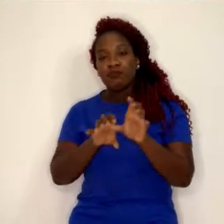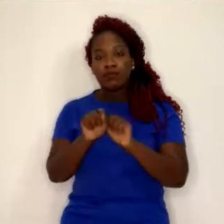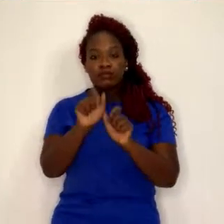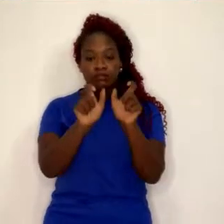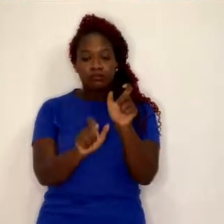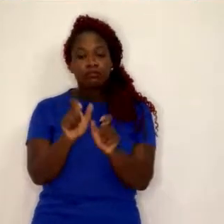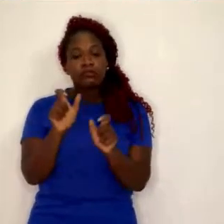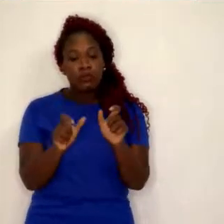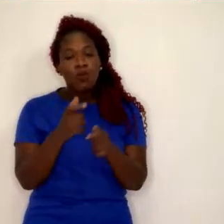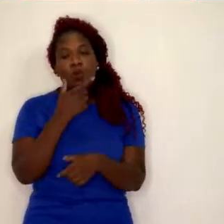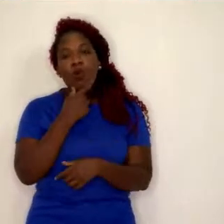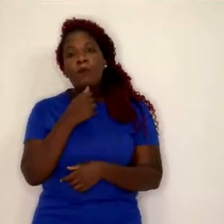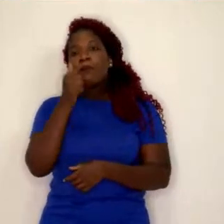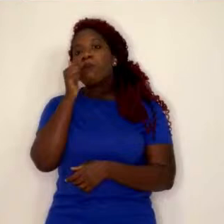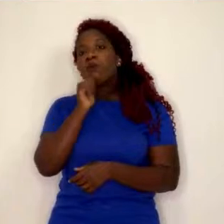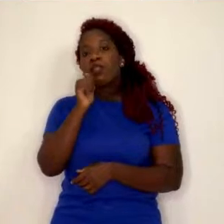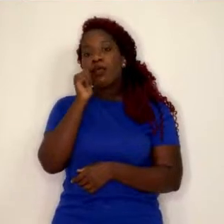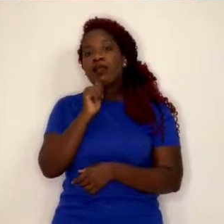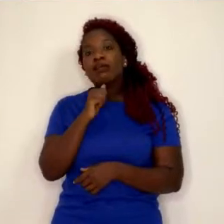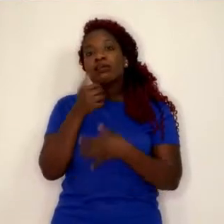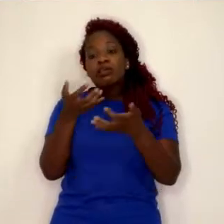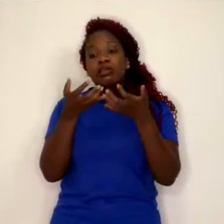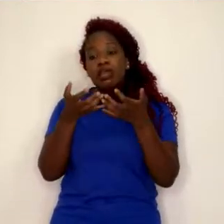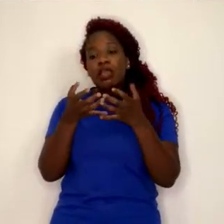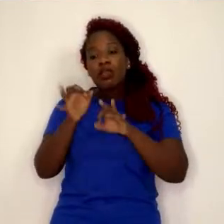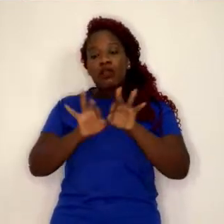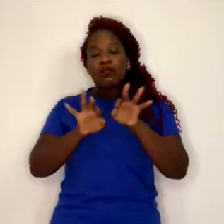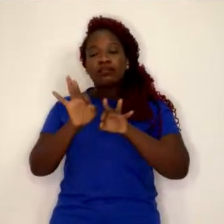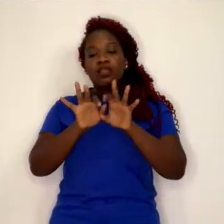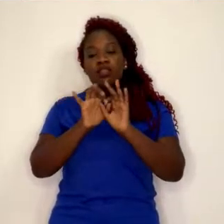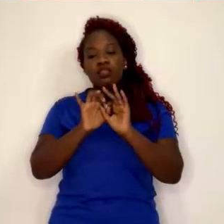to enable a possibility of new